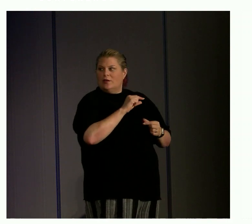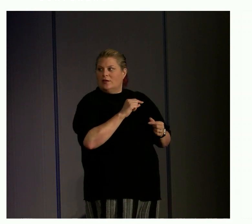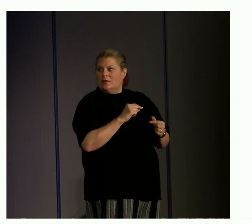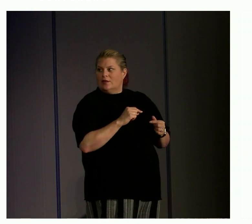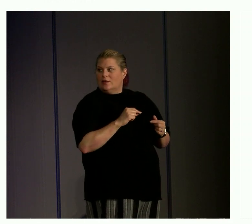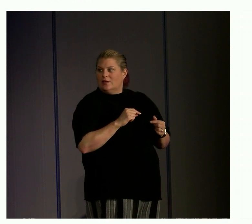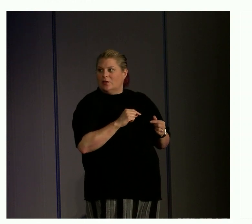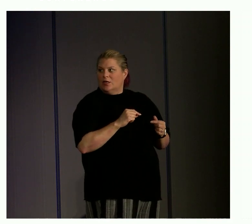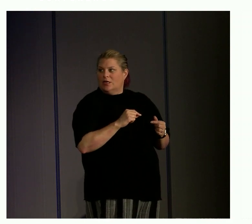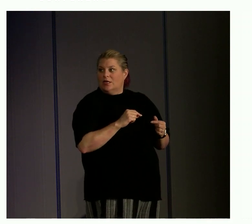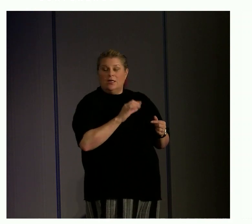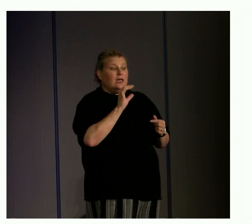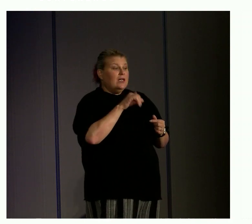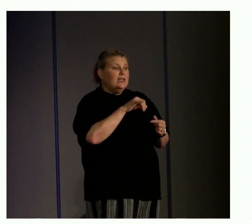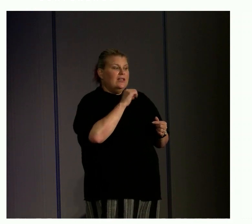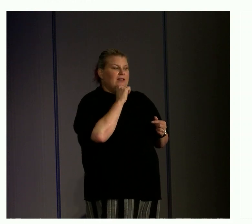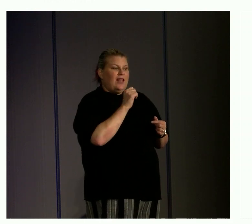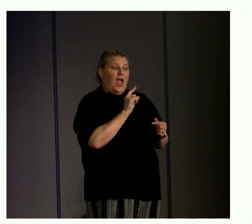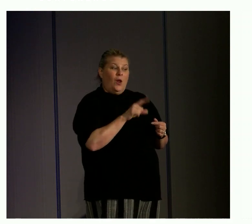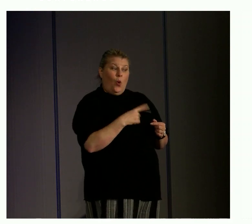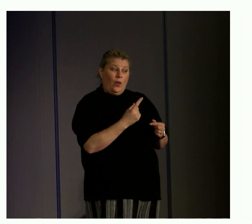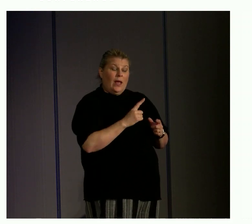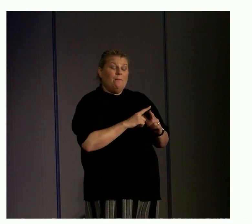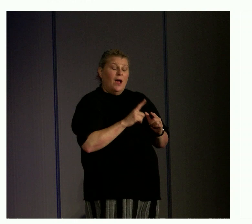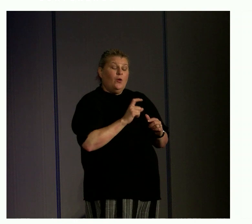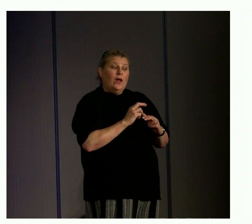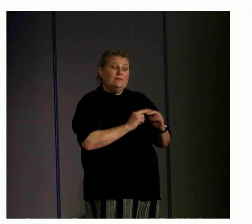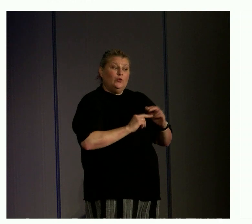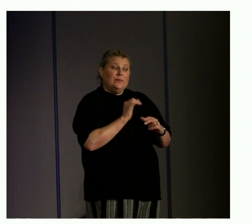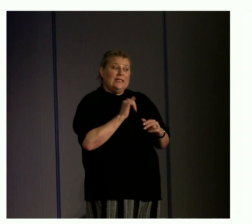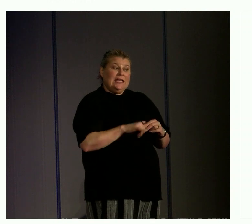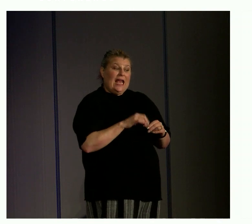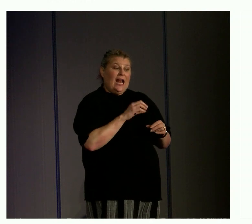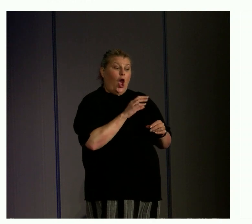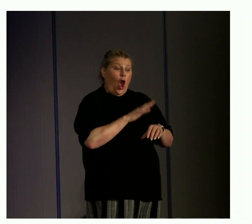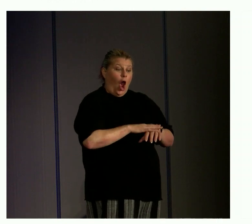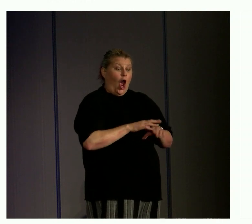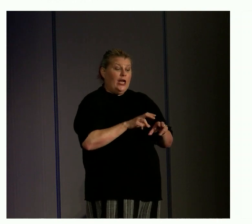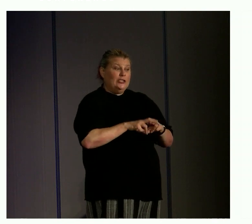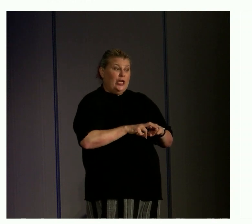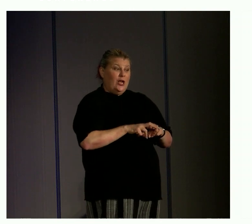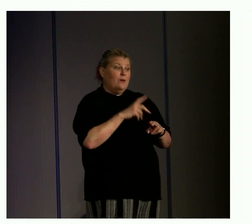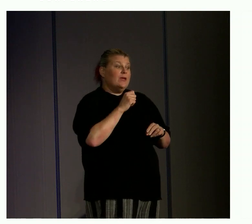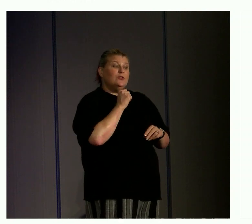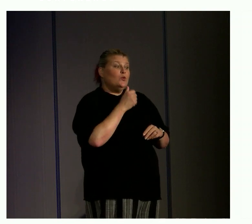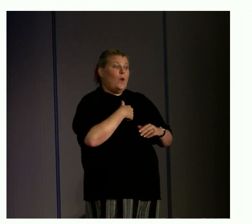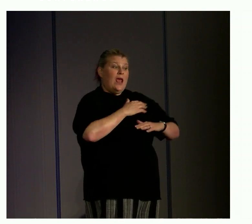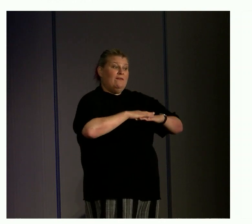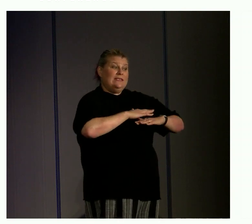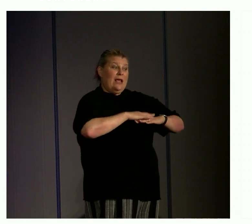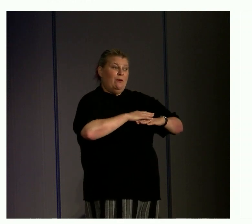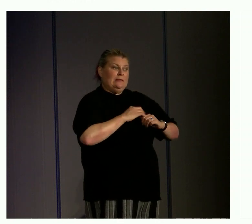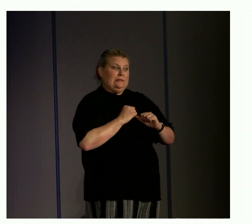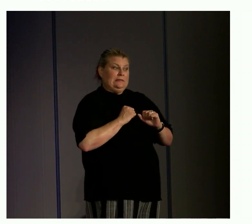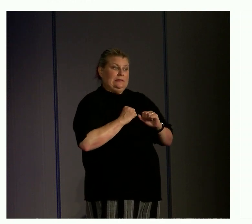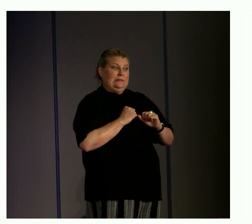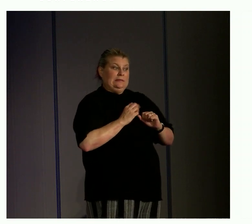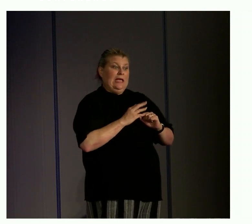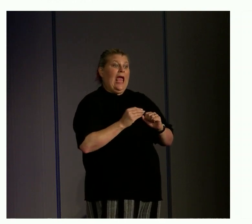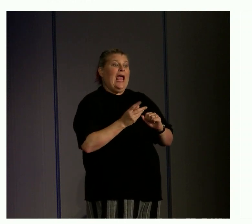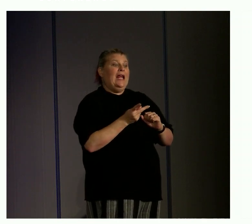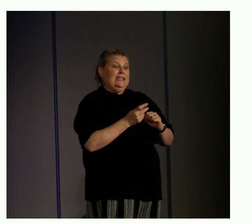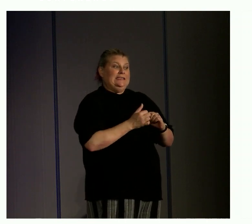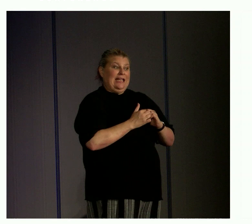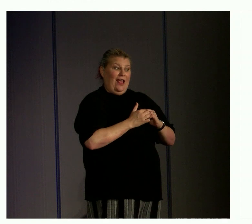That's not only it. You will have to build that in a chair, because you don't have tables, and